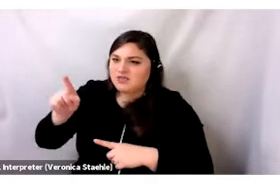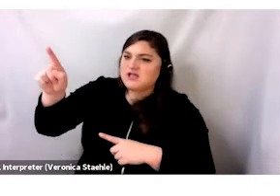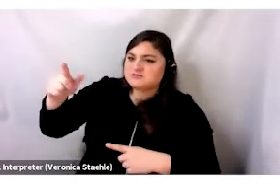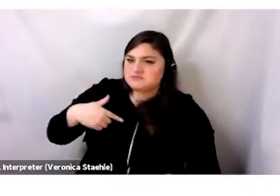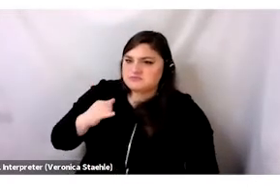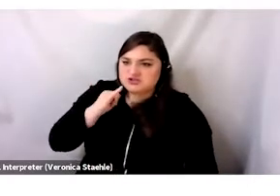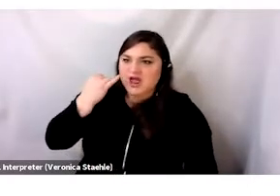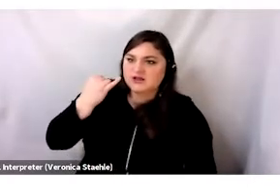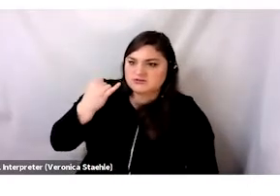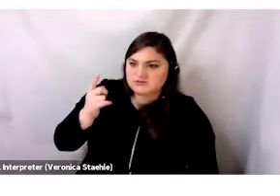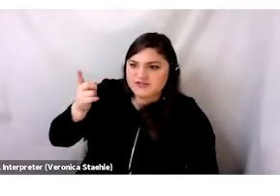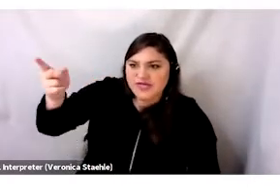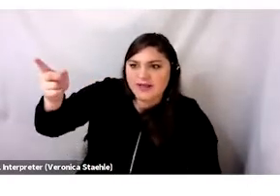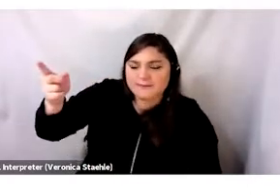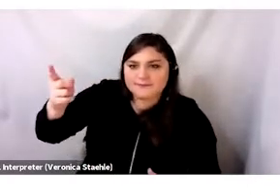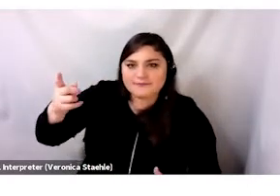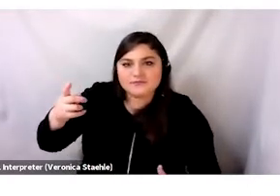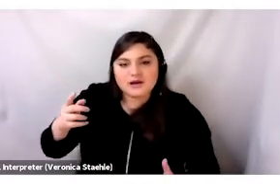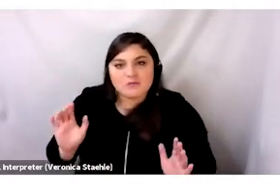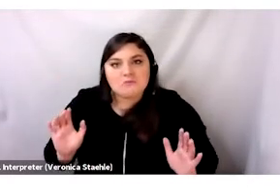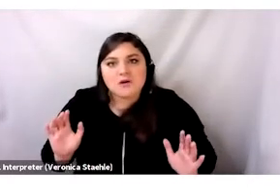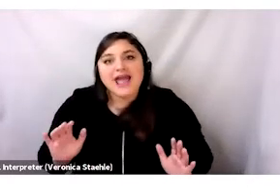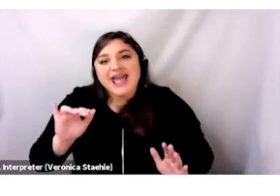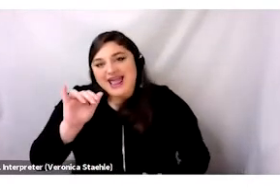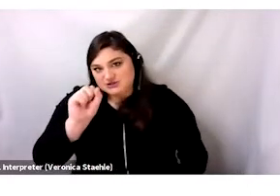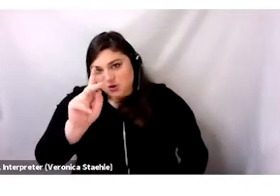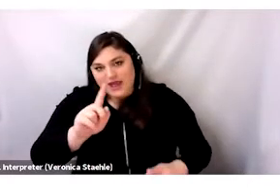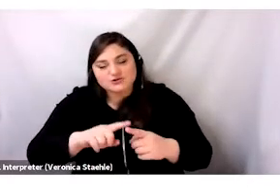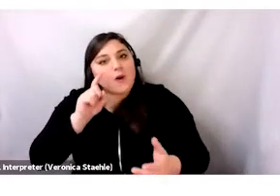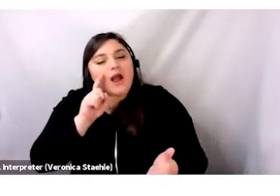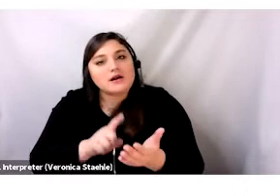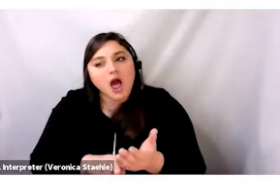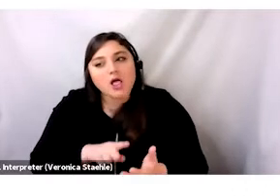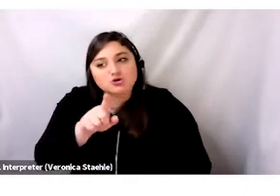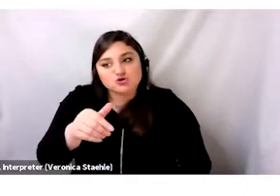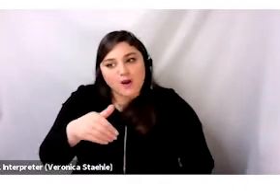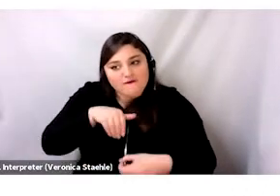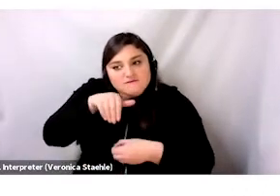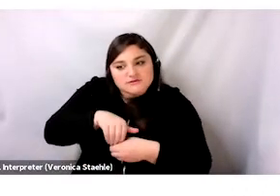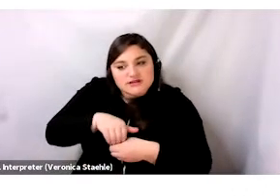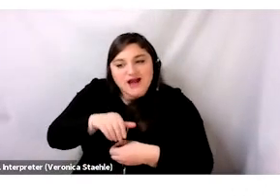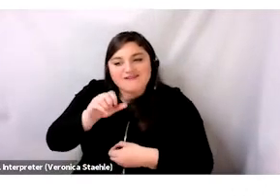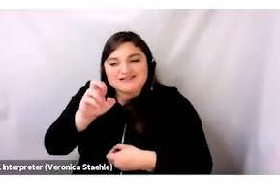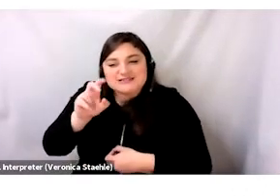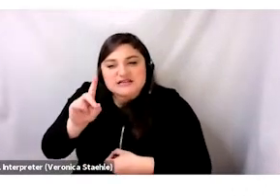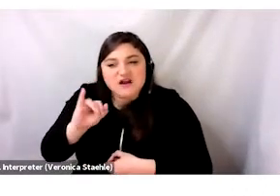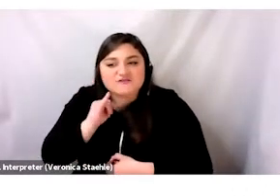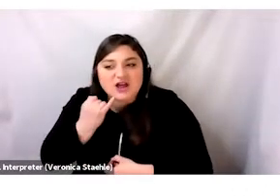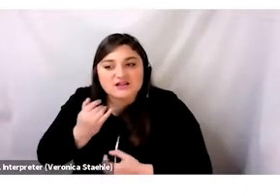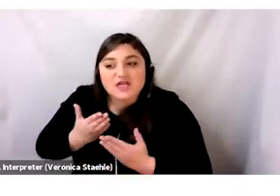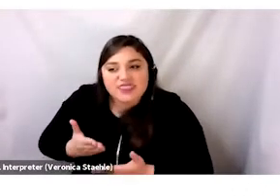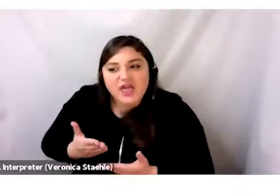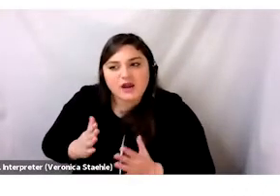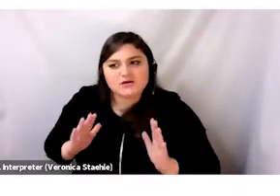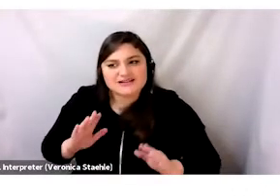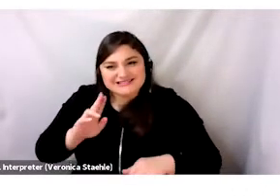seeds for every possible emotion exist within us. It's natural for seeds of jealousy to be there, and so